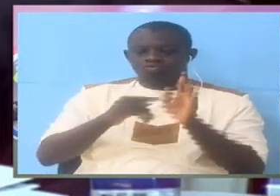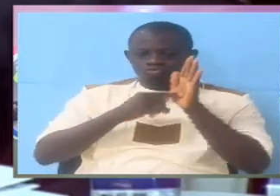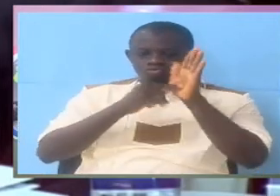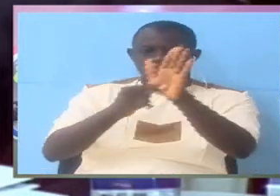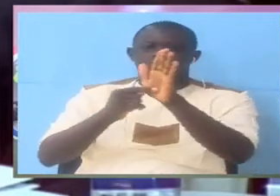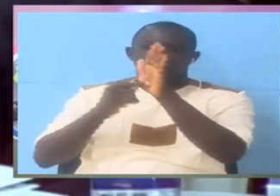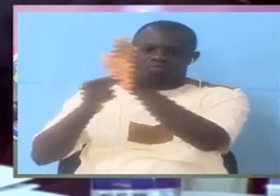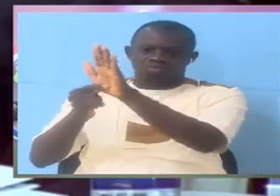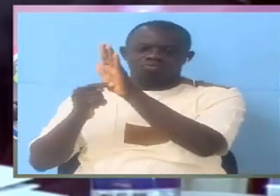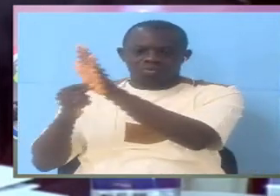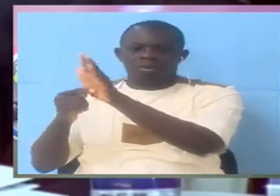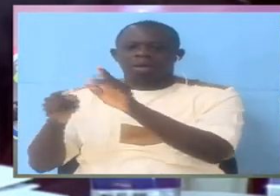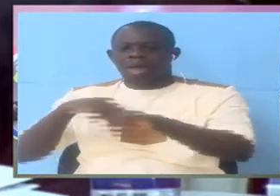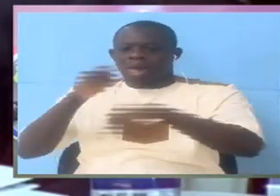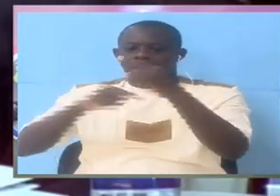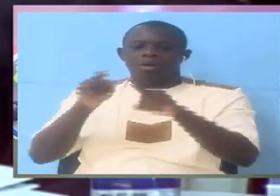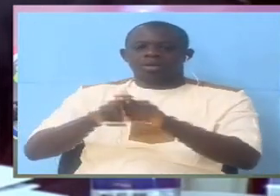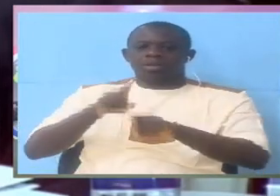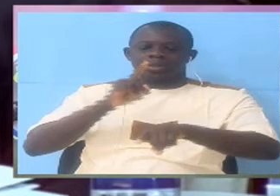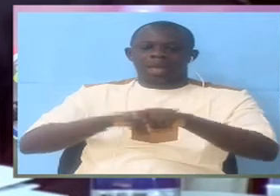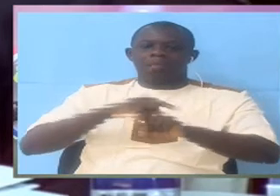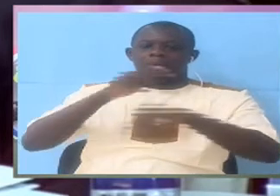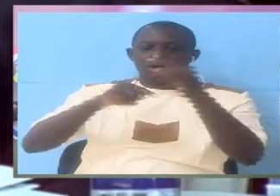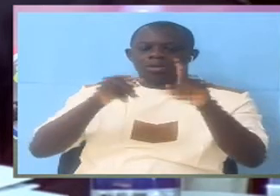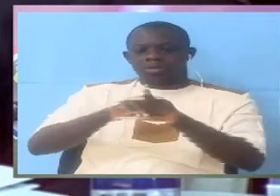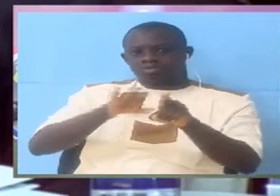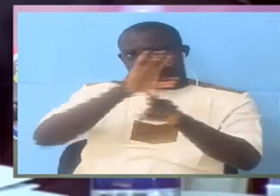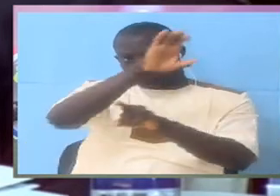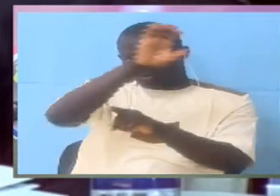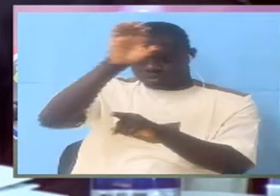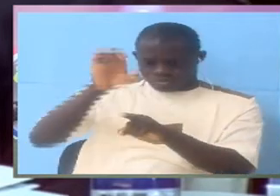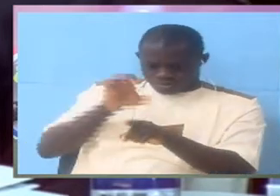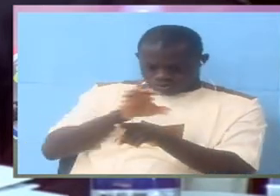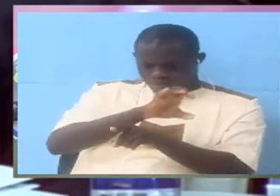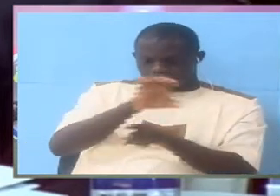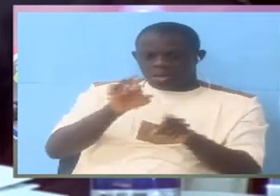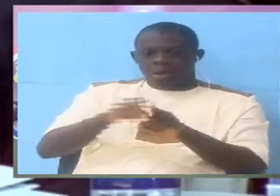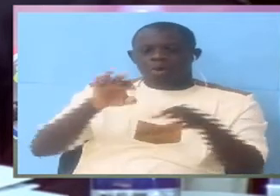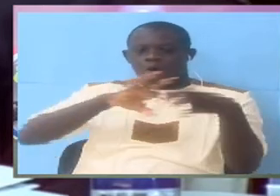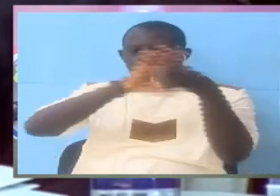indicated is the time for this organigram.